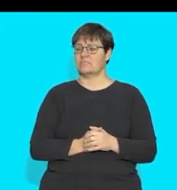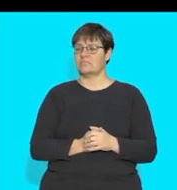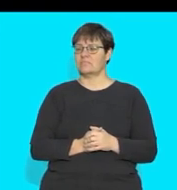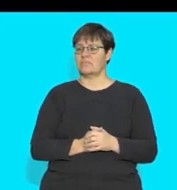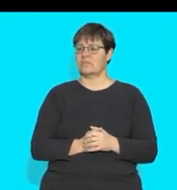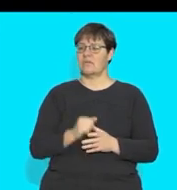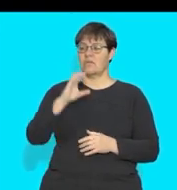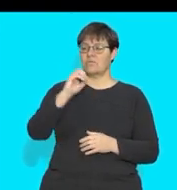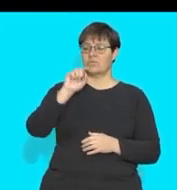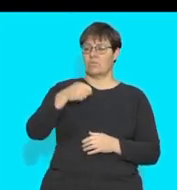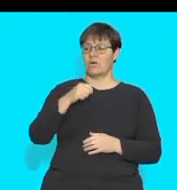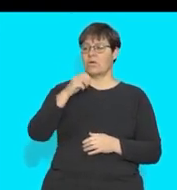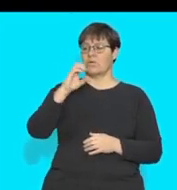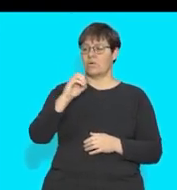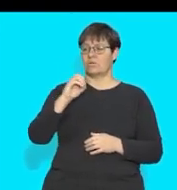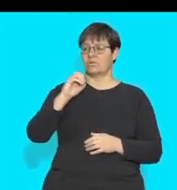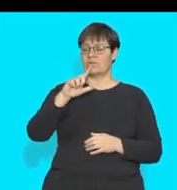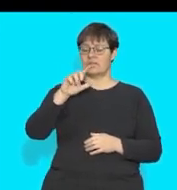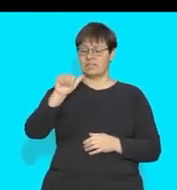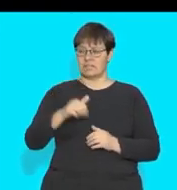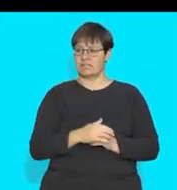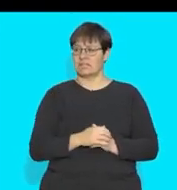He was going 0.076.